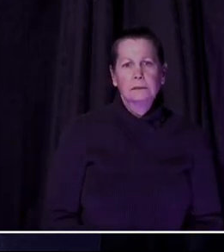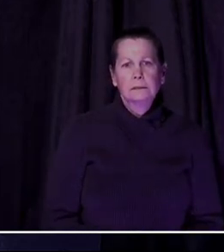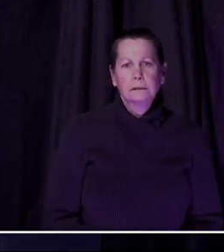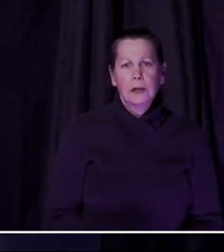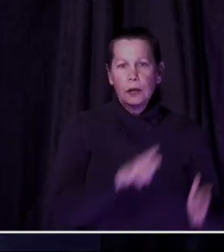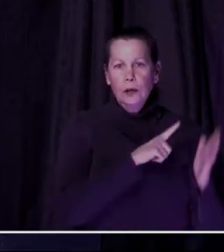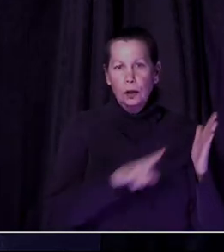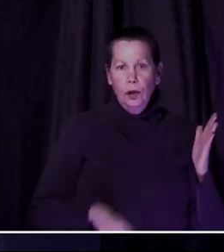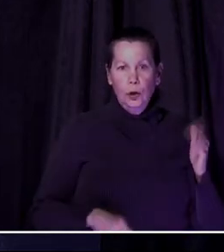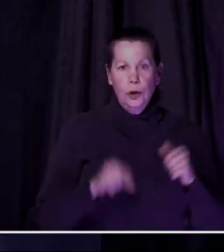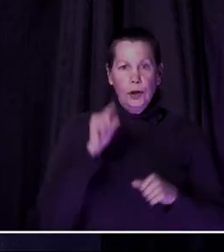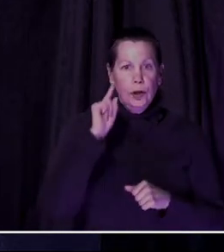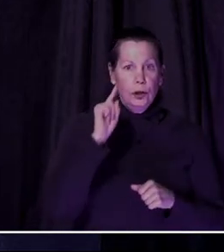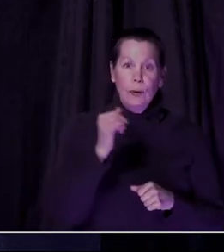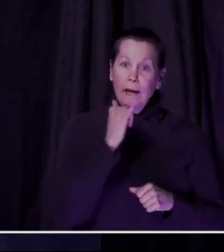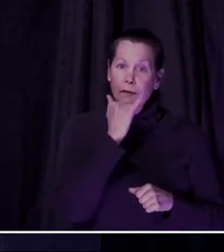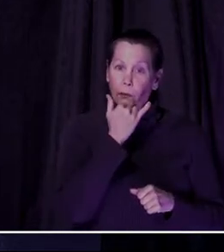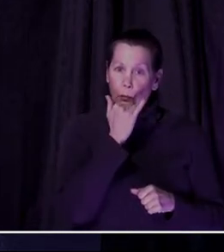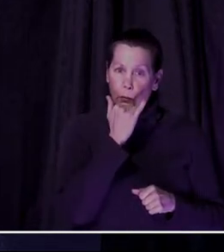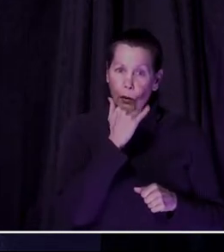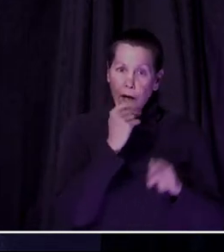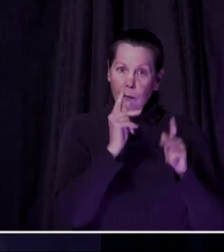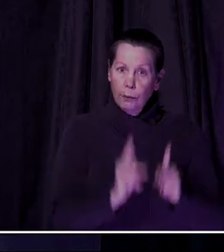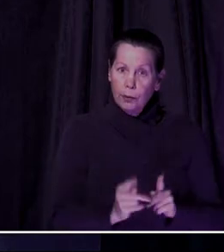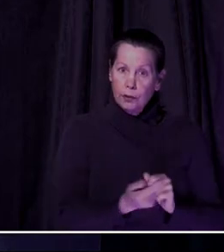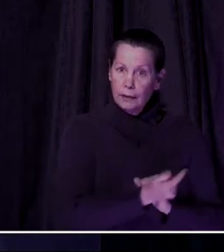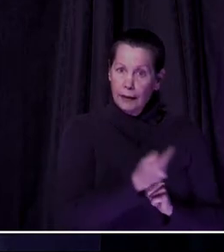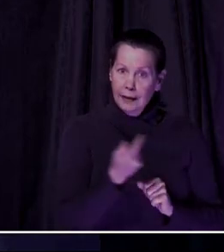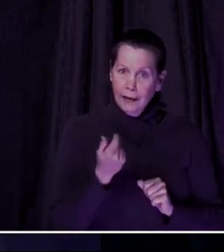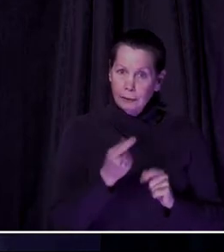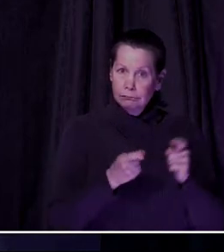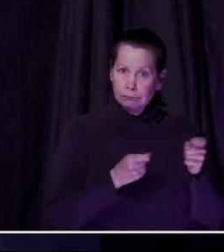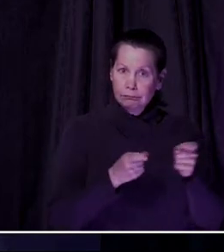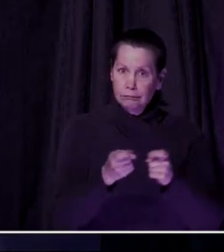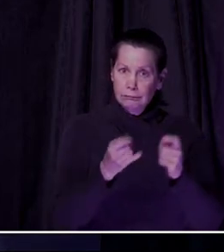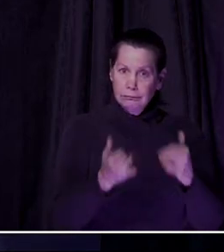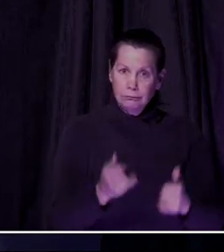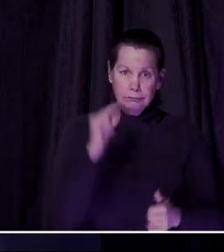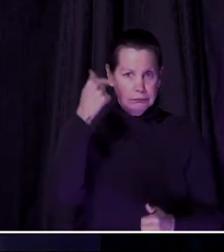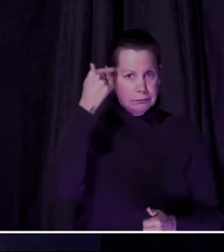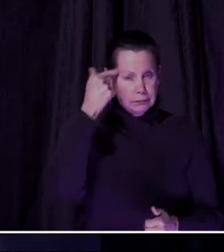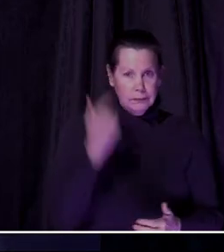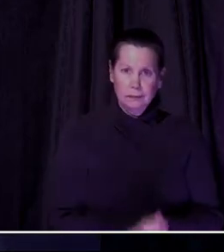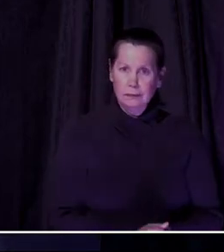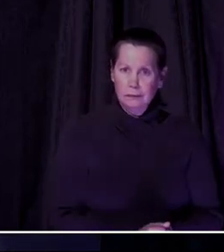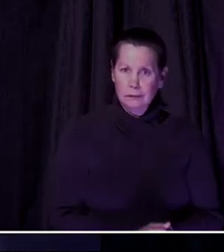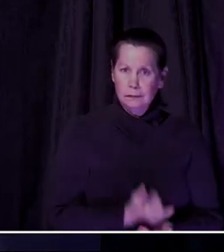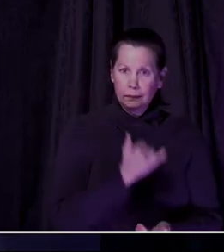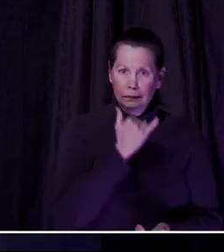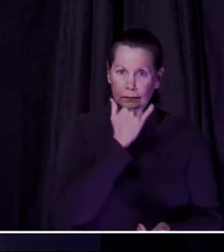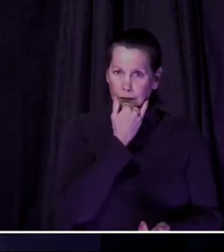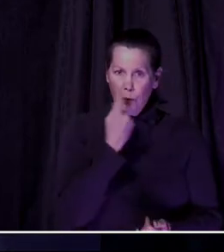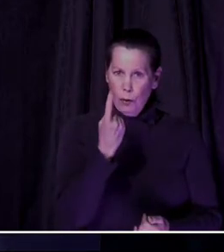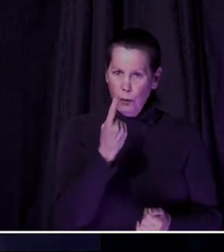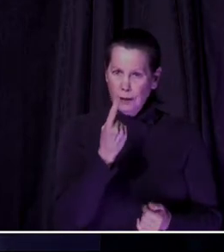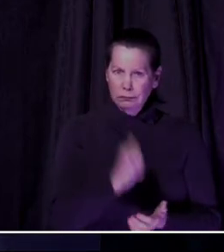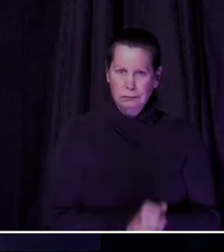Lord, actually, you got the wrong person that came into office. You got the wrong person in charge now.